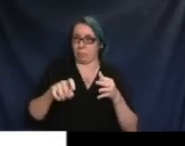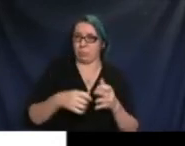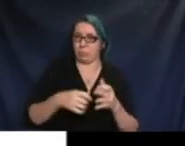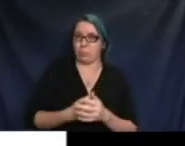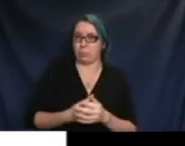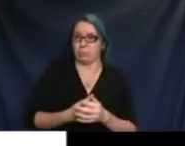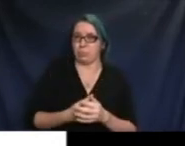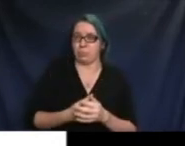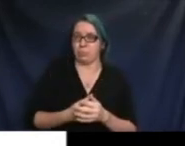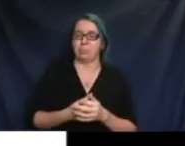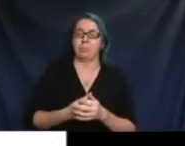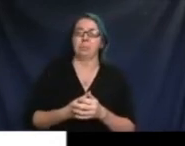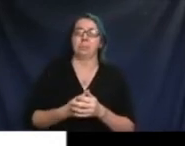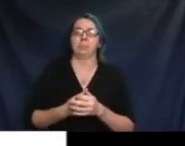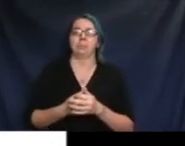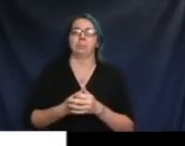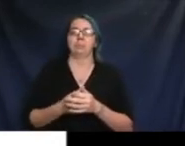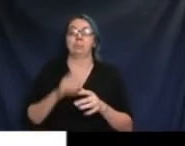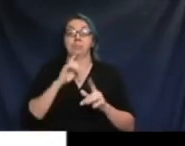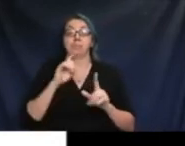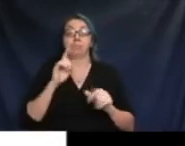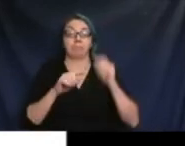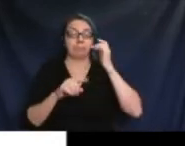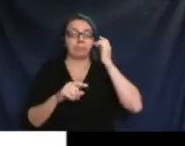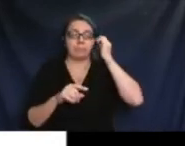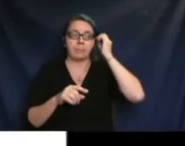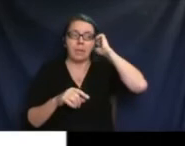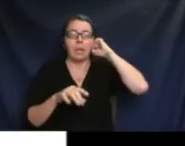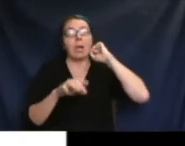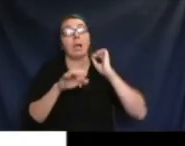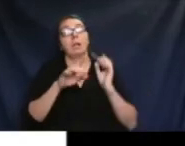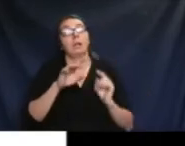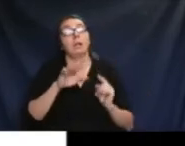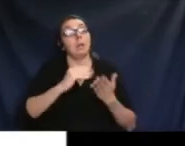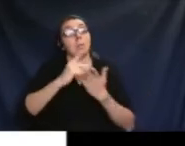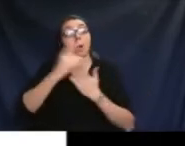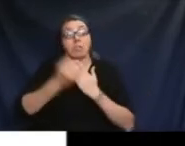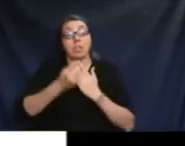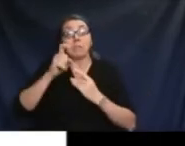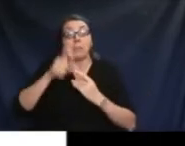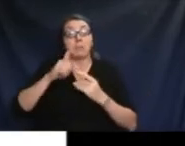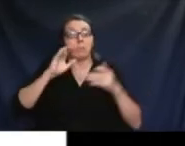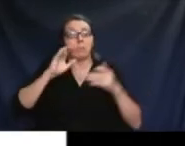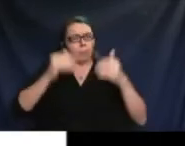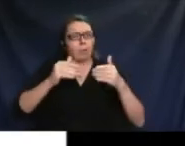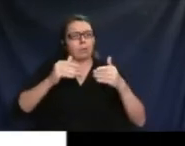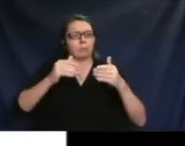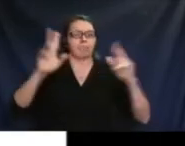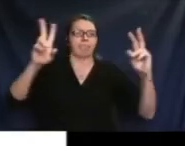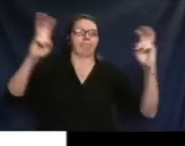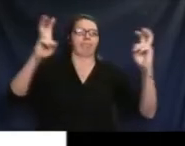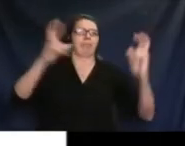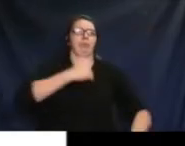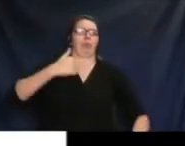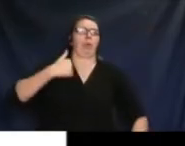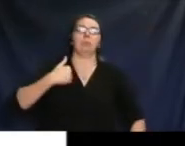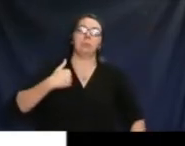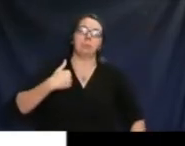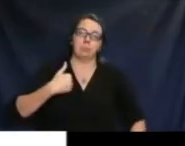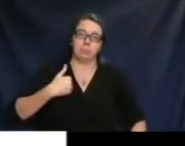about the City of Toronto. The vision for ArtworxTO is kind of enabling